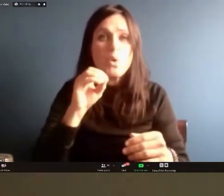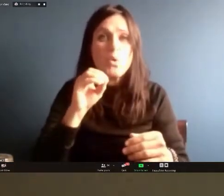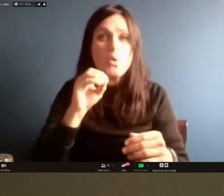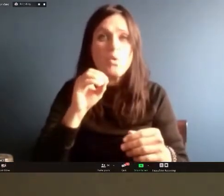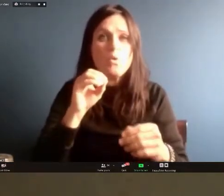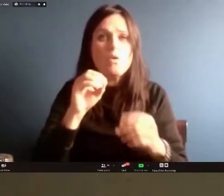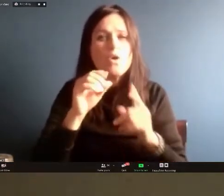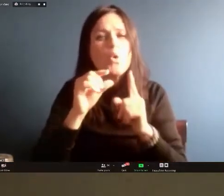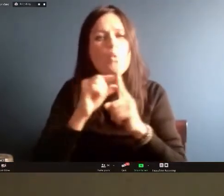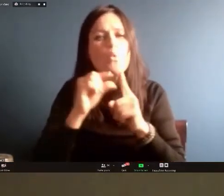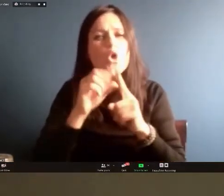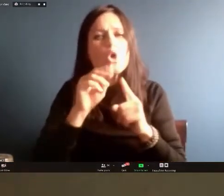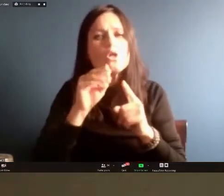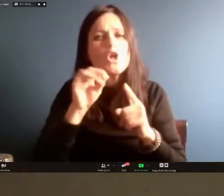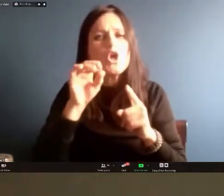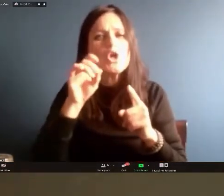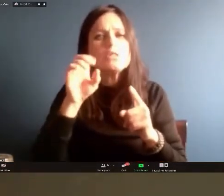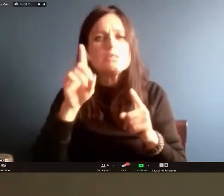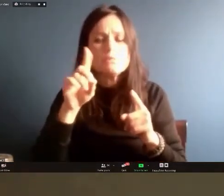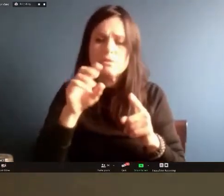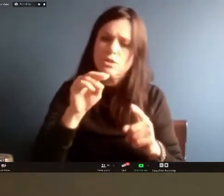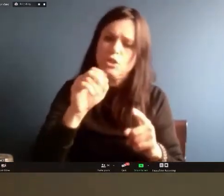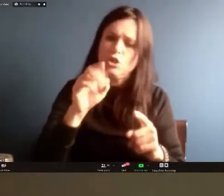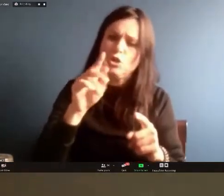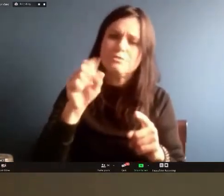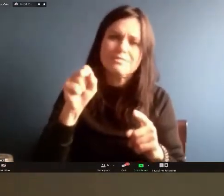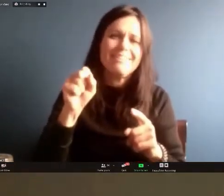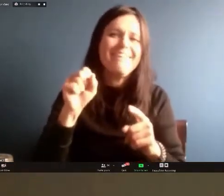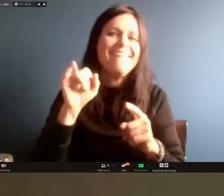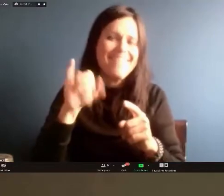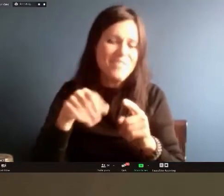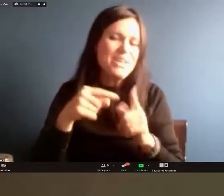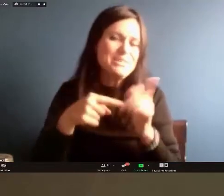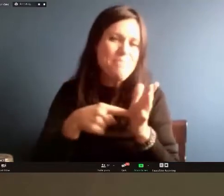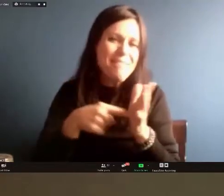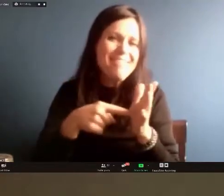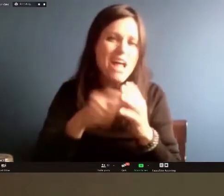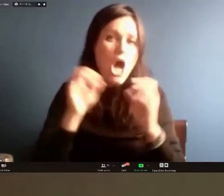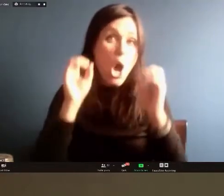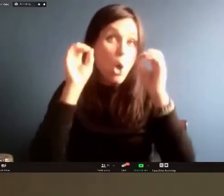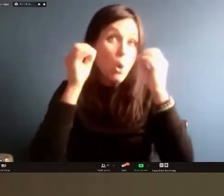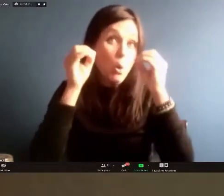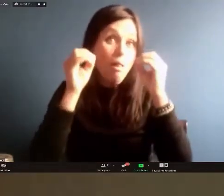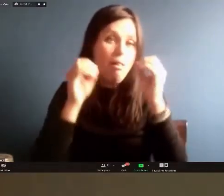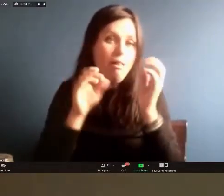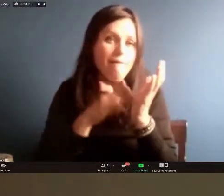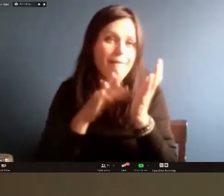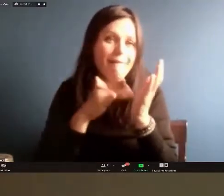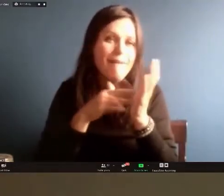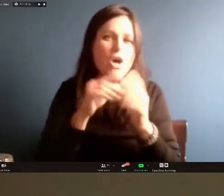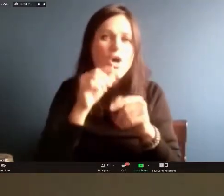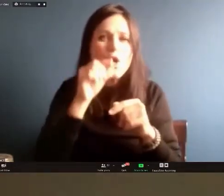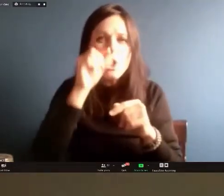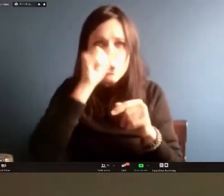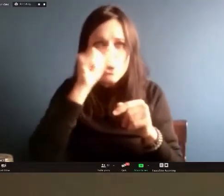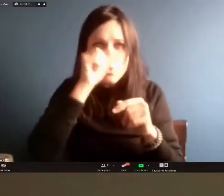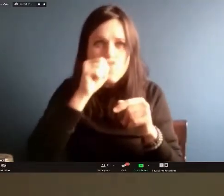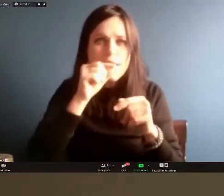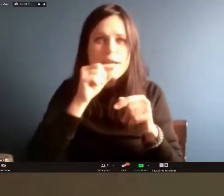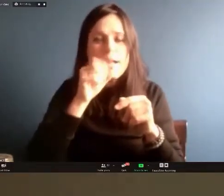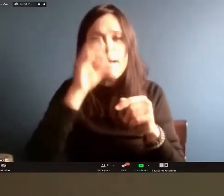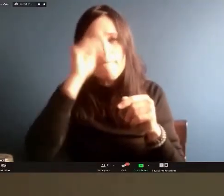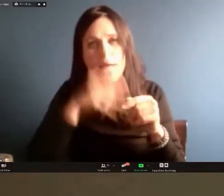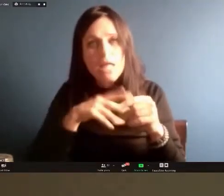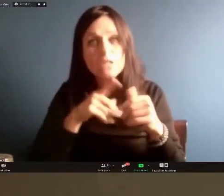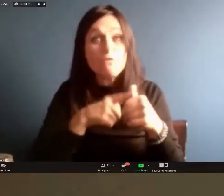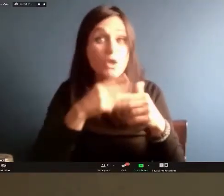for example, I literally Googled Greek male first names. And when I